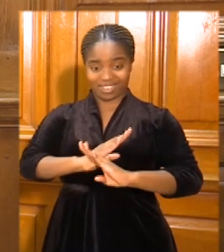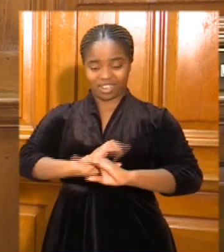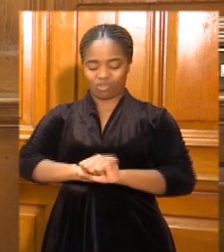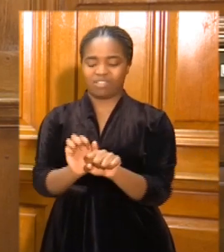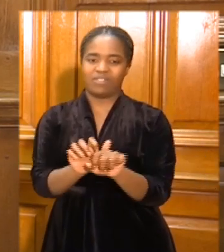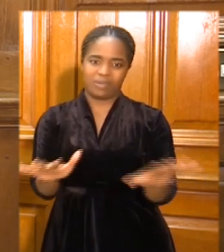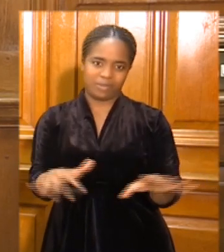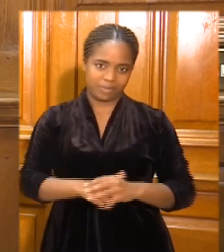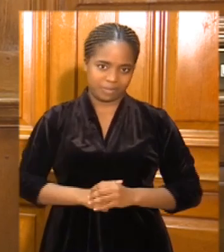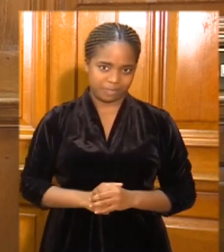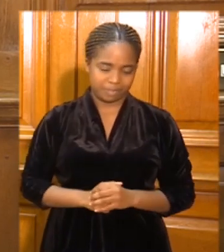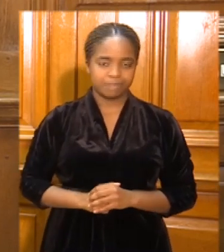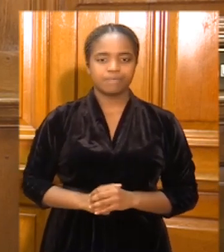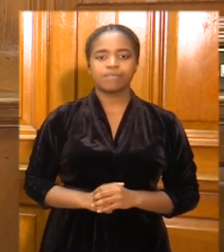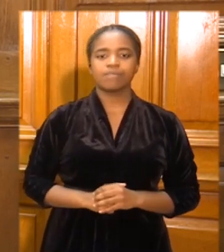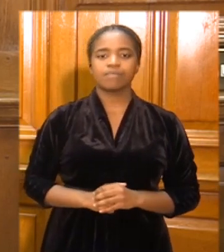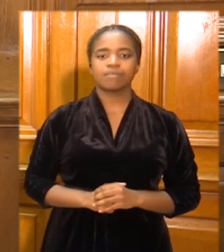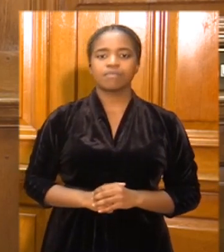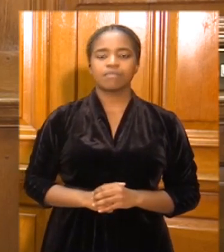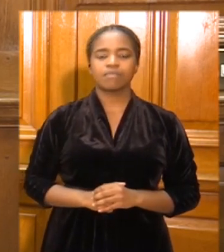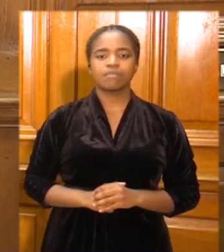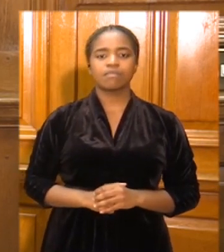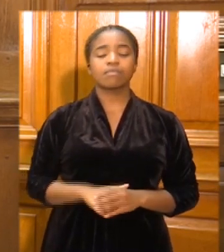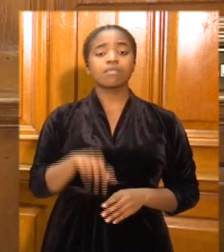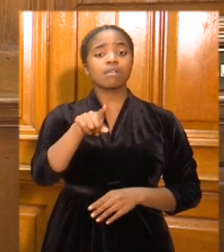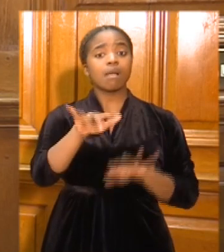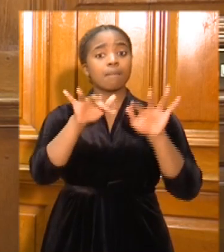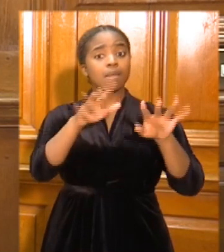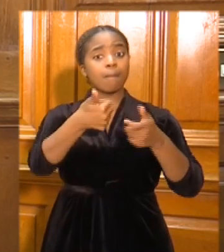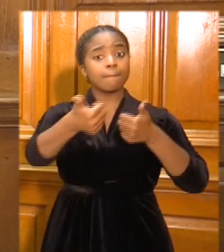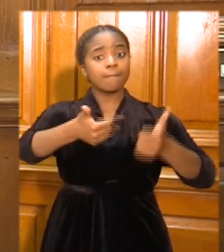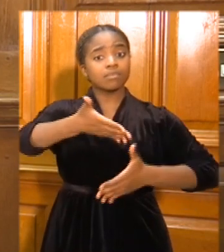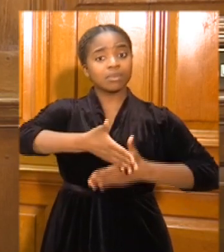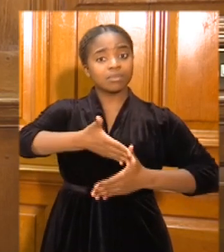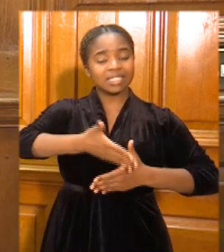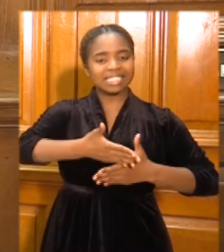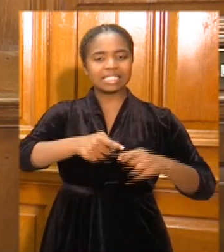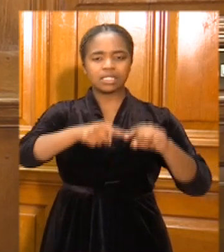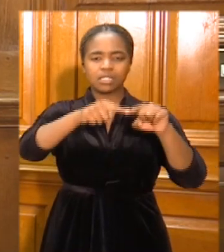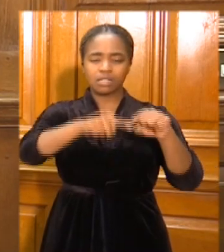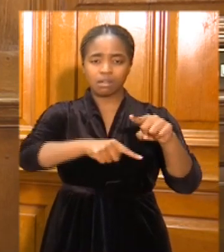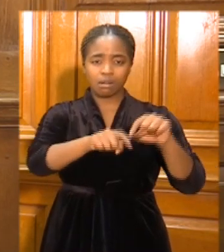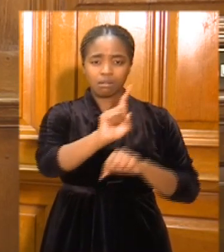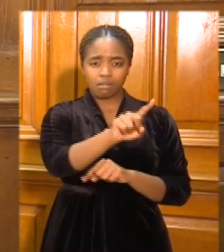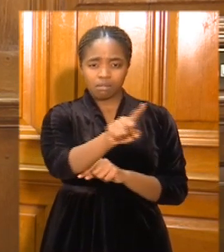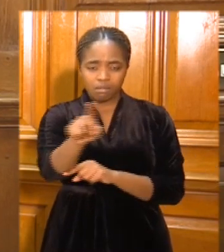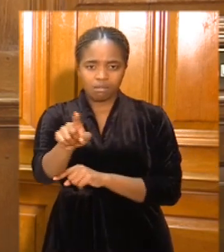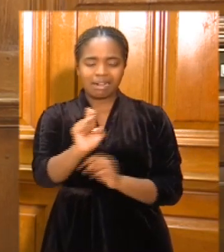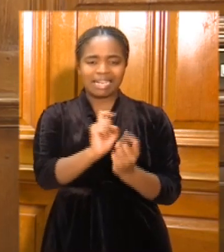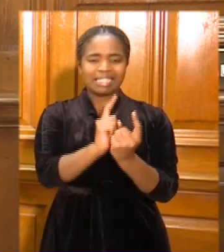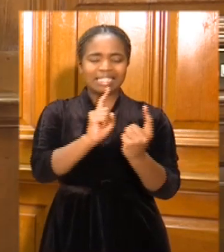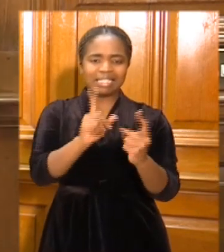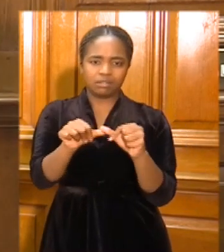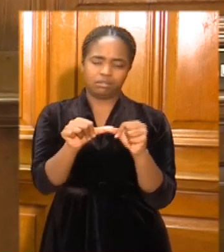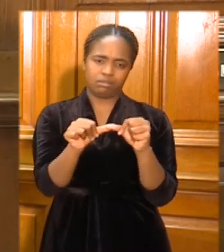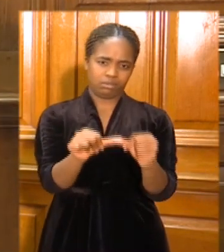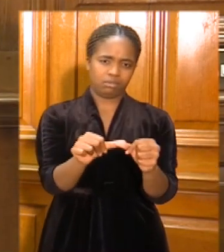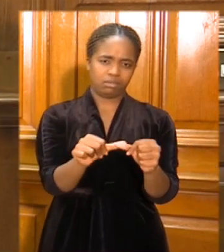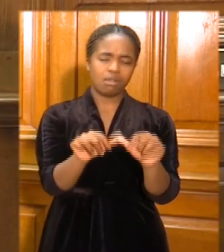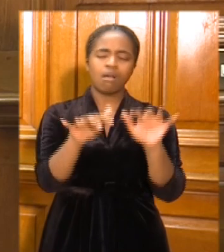together. In opening up the economy, we will rely on social compacts with all key